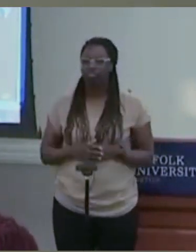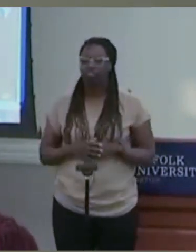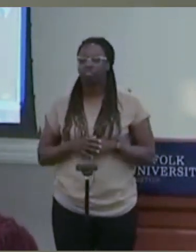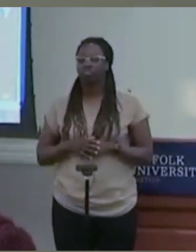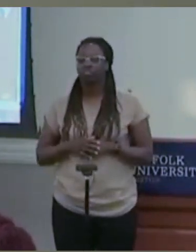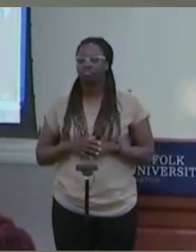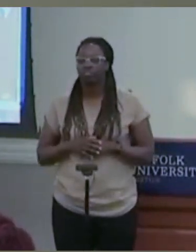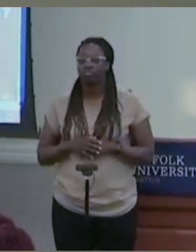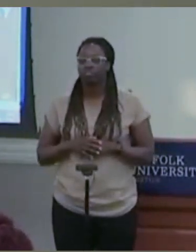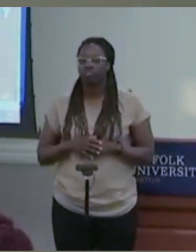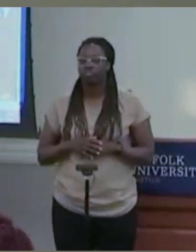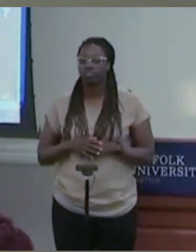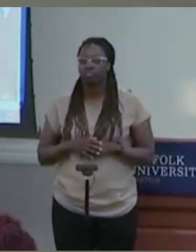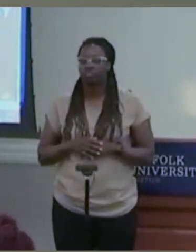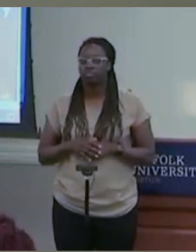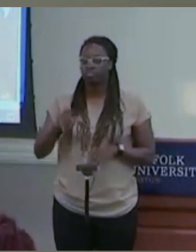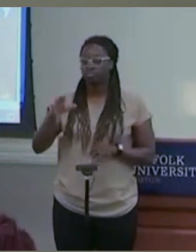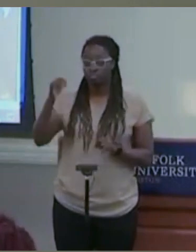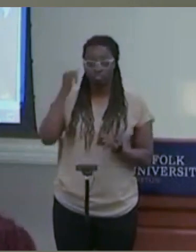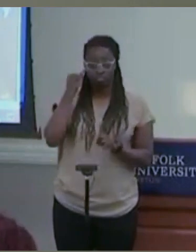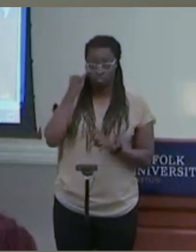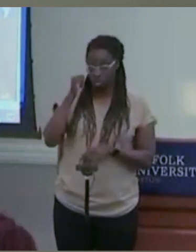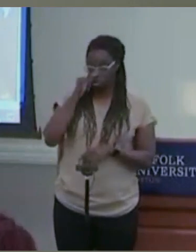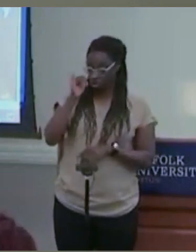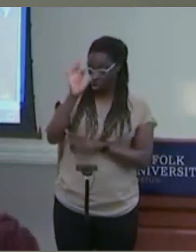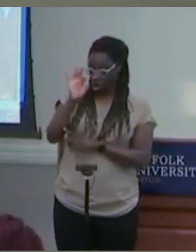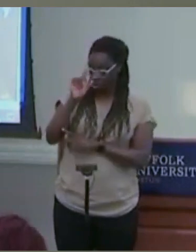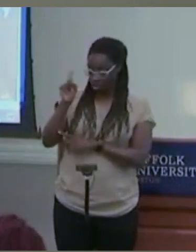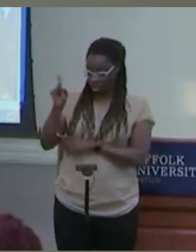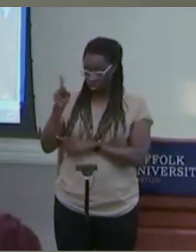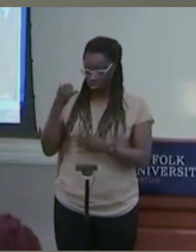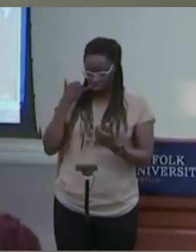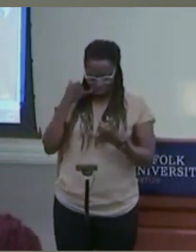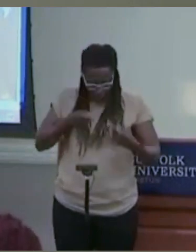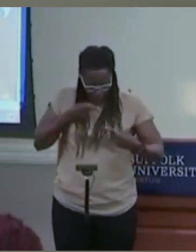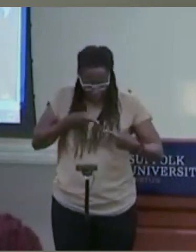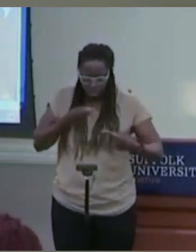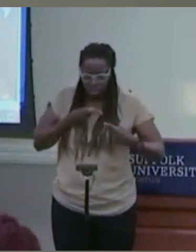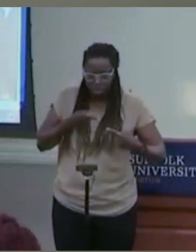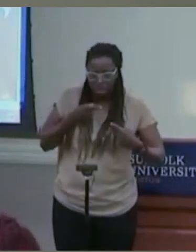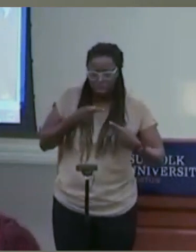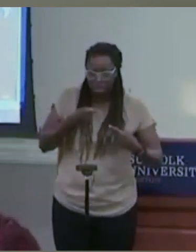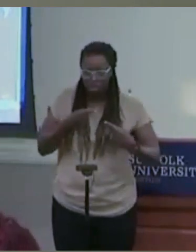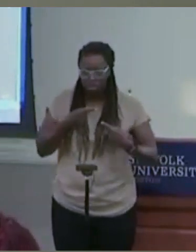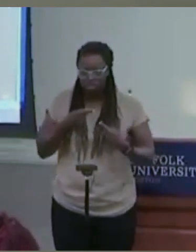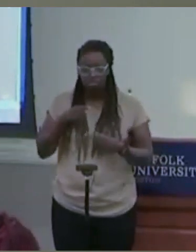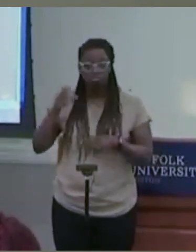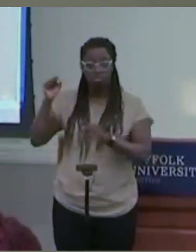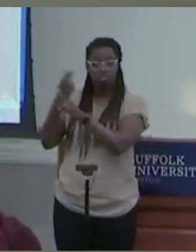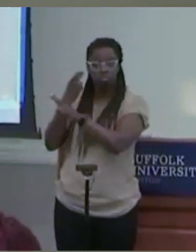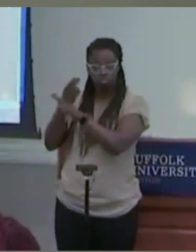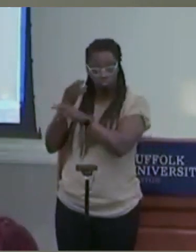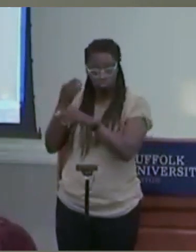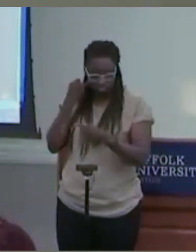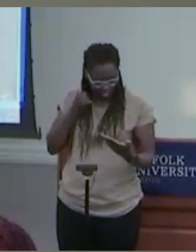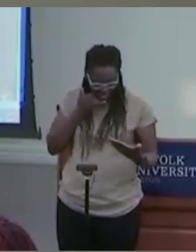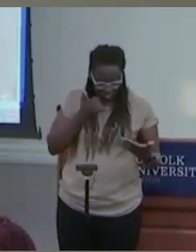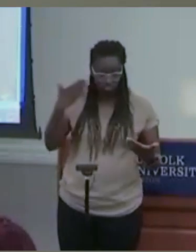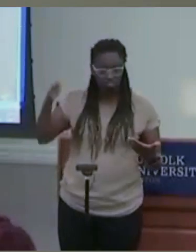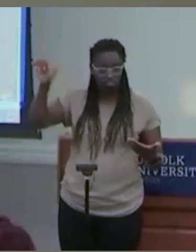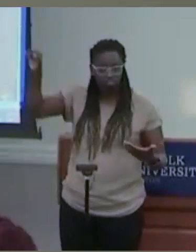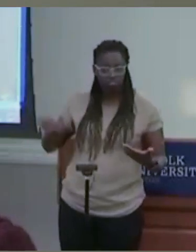911 call or a queue, or you may have a language disability, language issue, and this is an excellent way to get